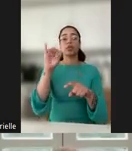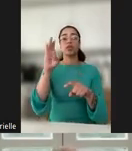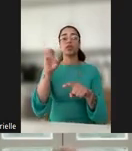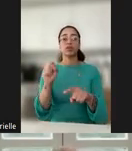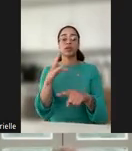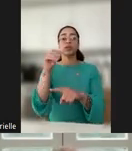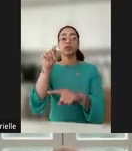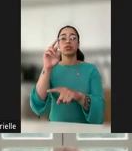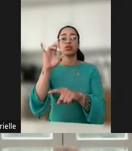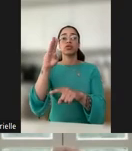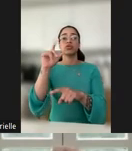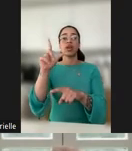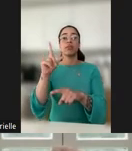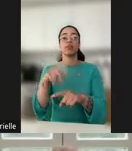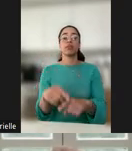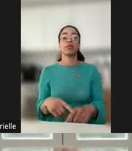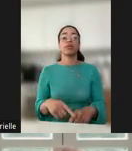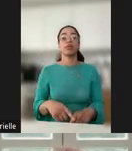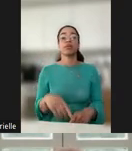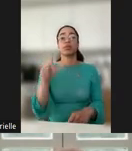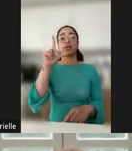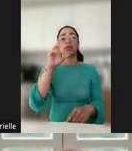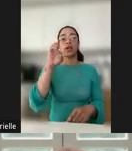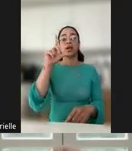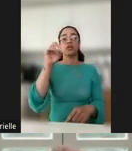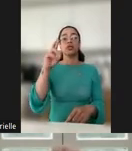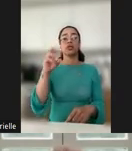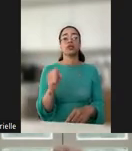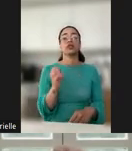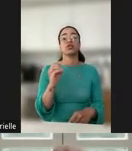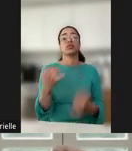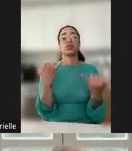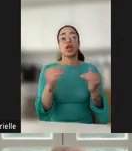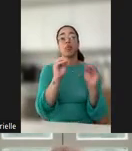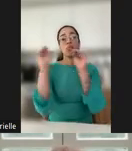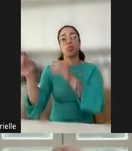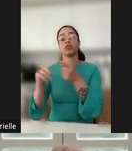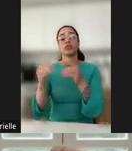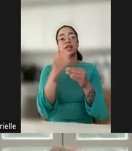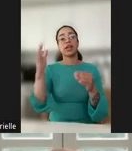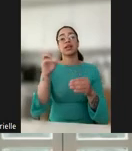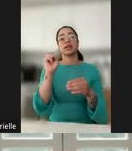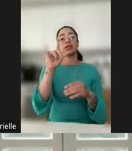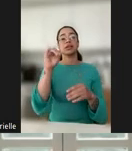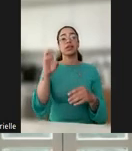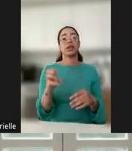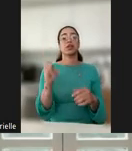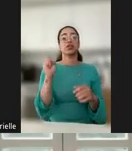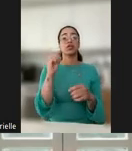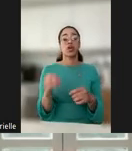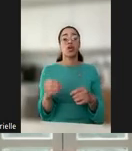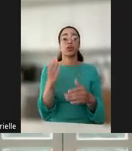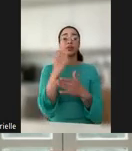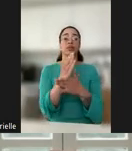that, I want to ask the staff to move to the next slide, please. So